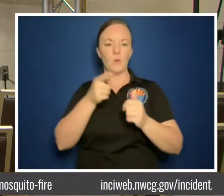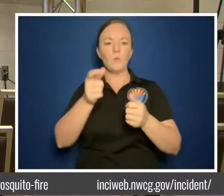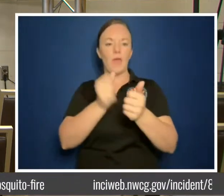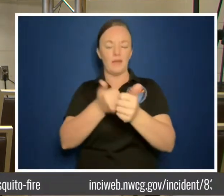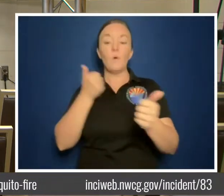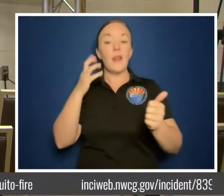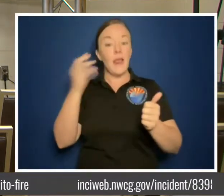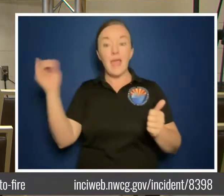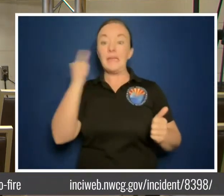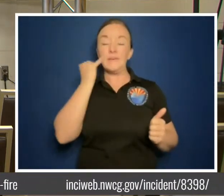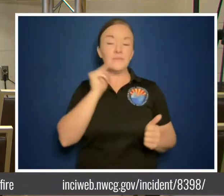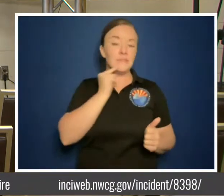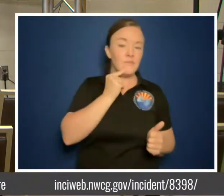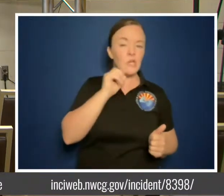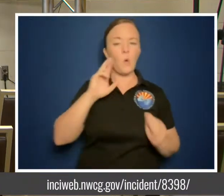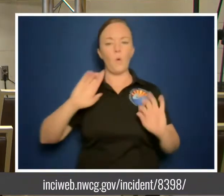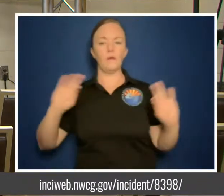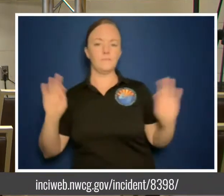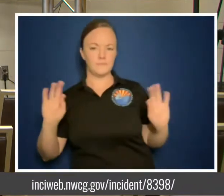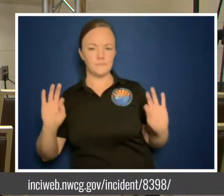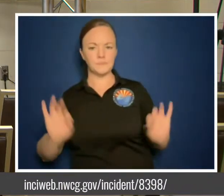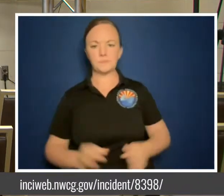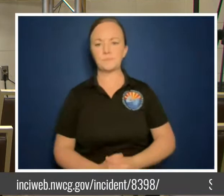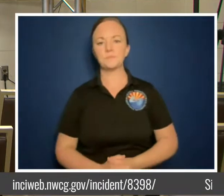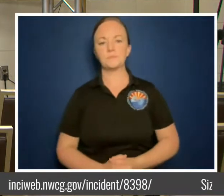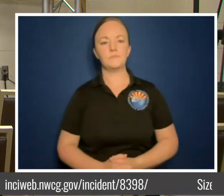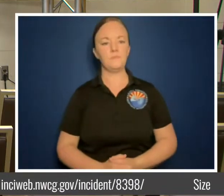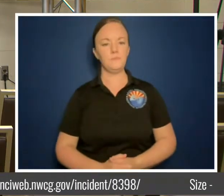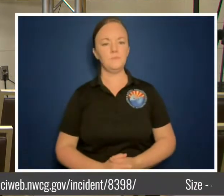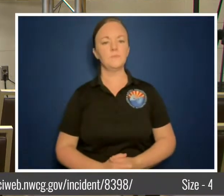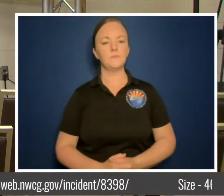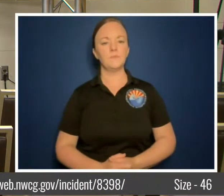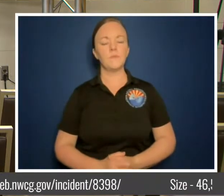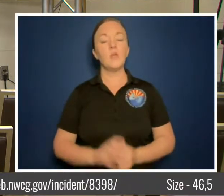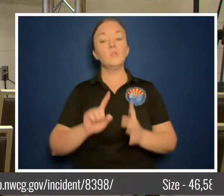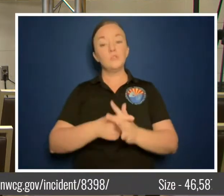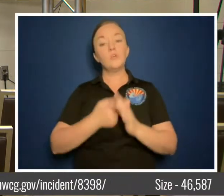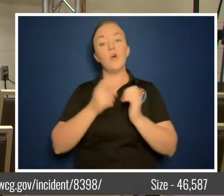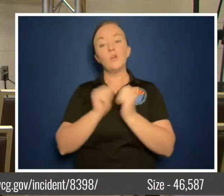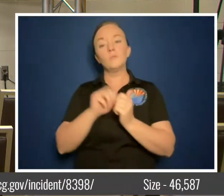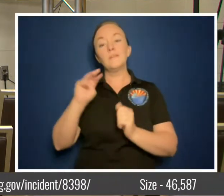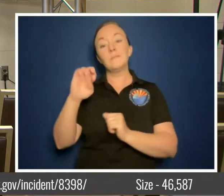is going to be. So it starts with the fire and smoke map. This is at